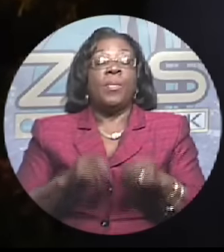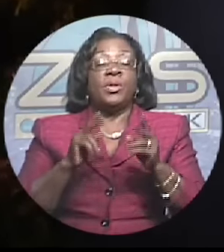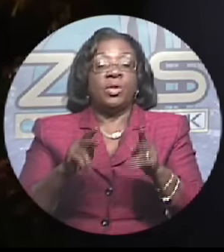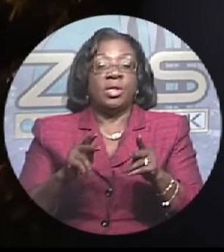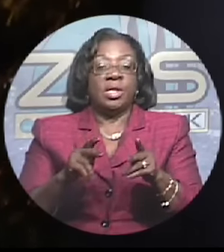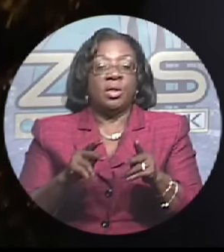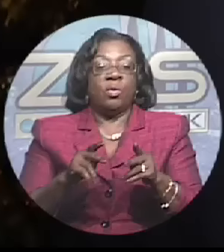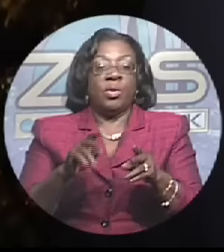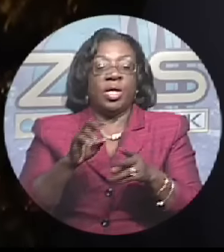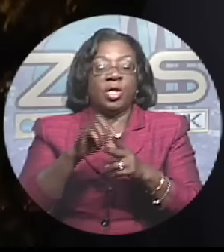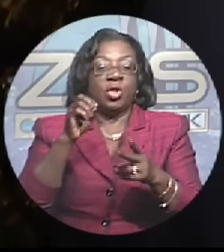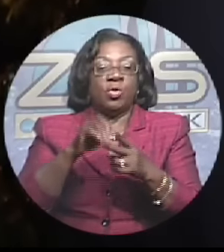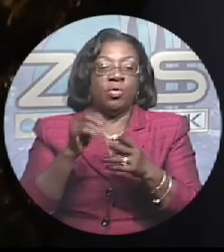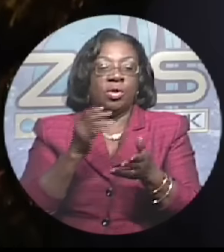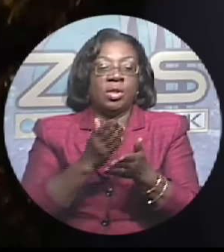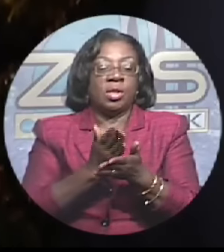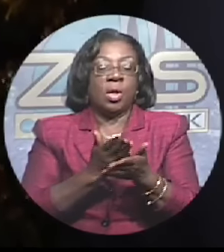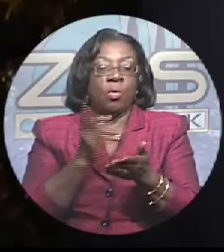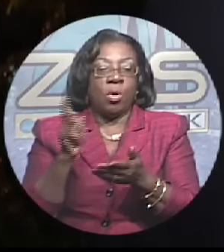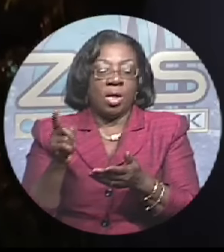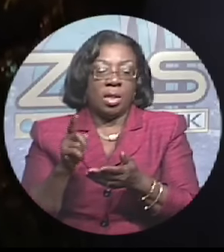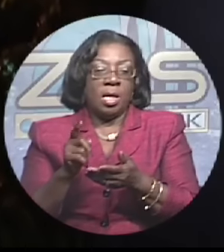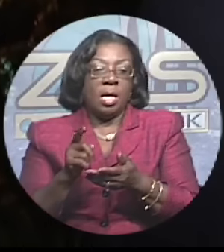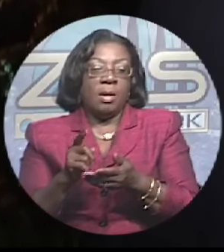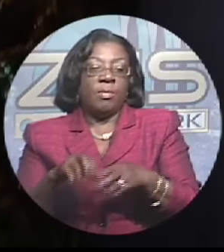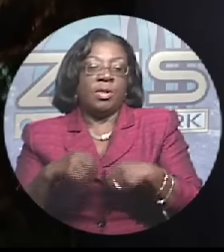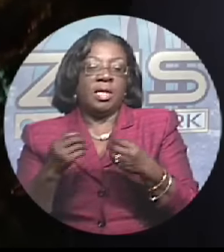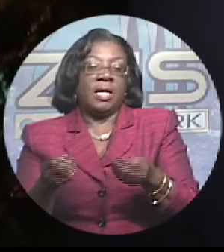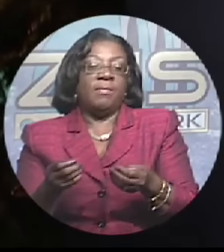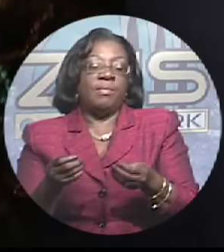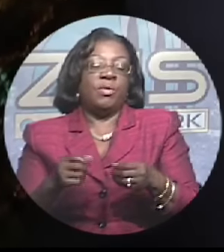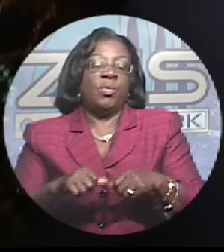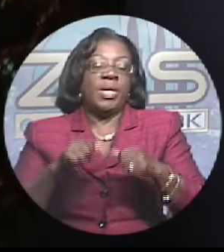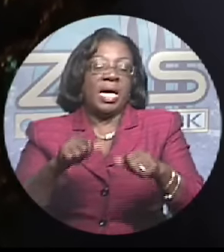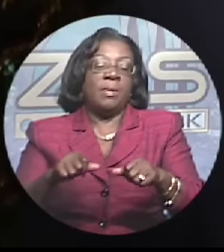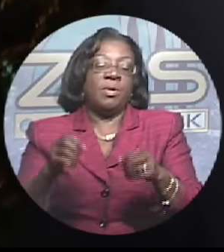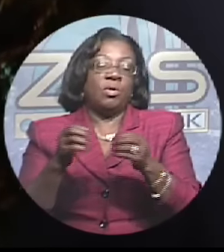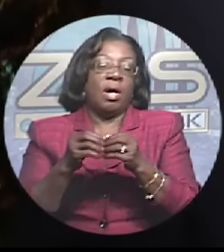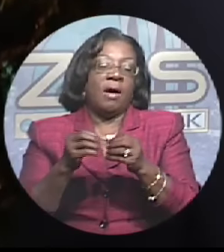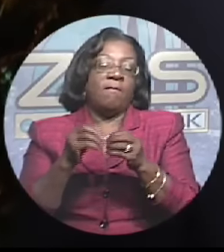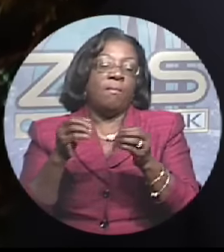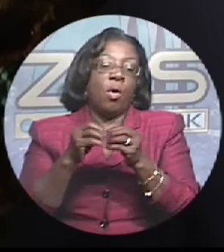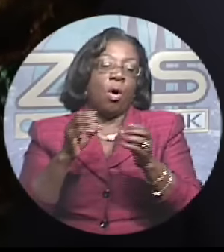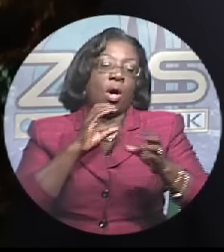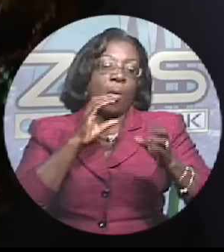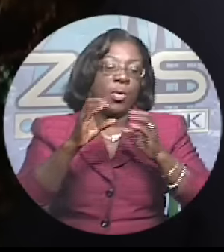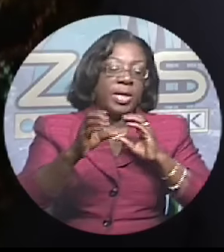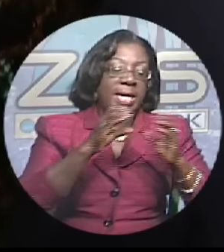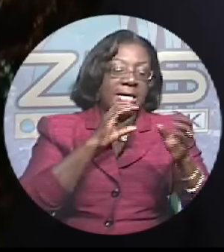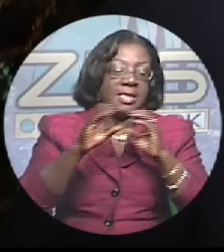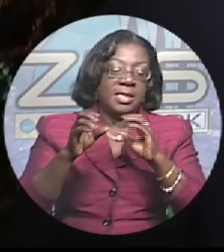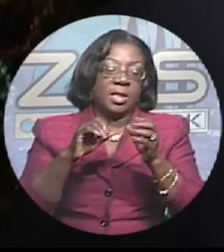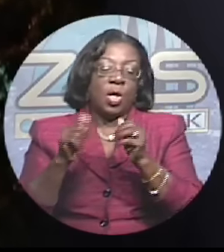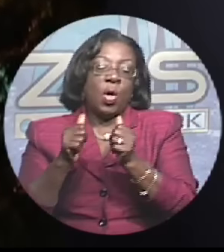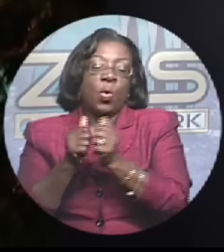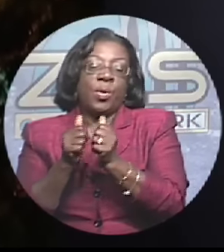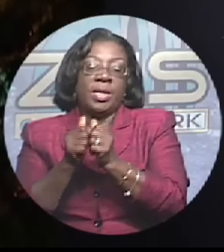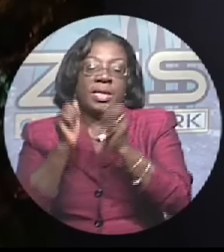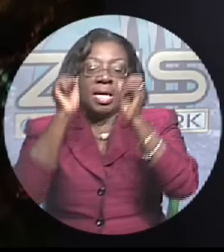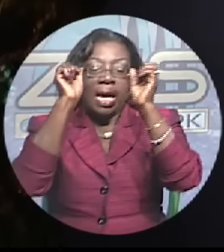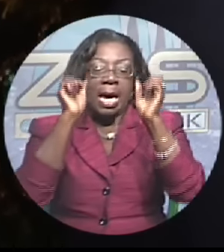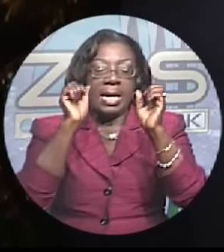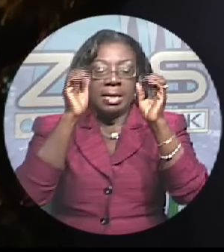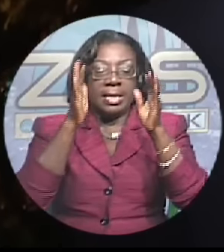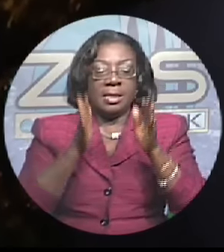someone not to take away from the elected person, but to be able to have more ongoing communication. It is our intention to be able to